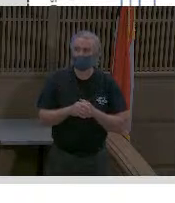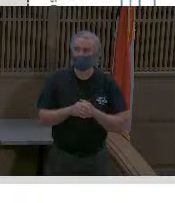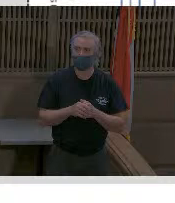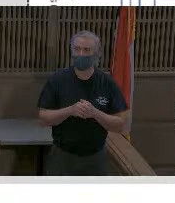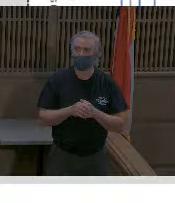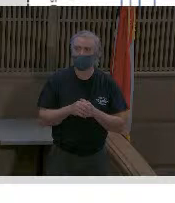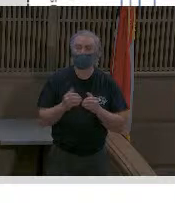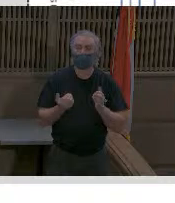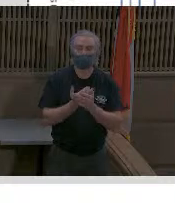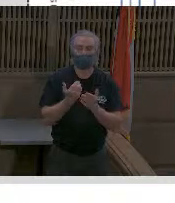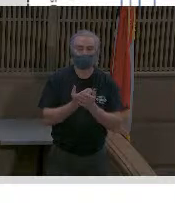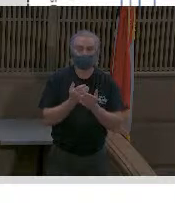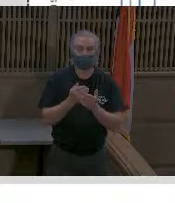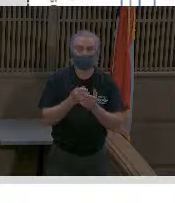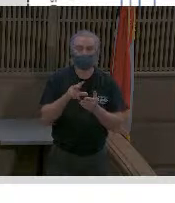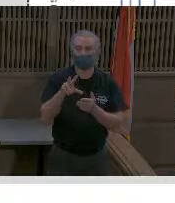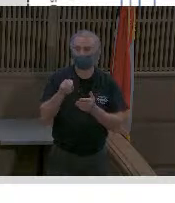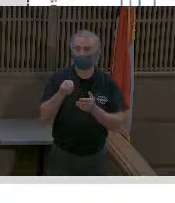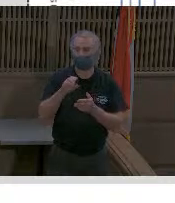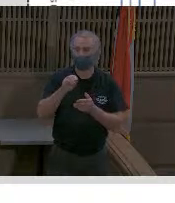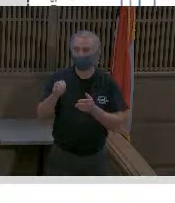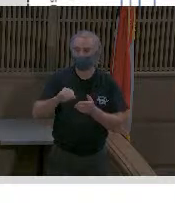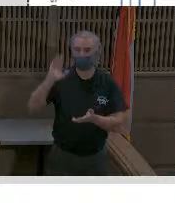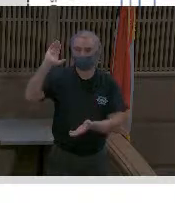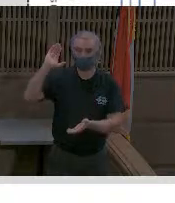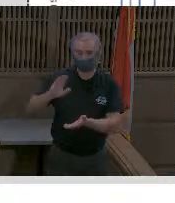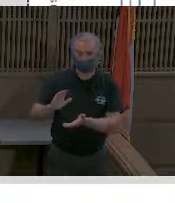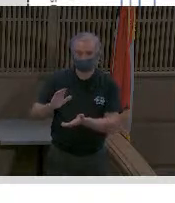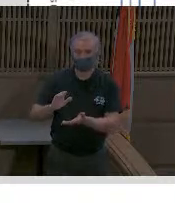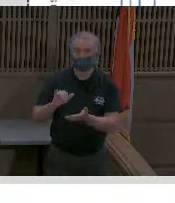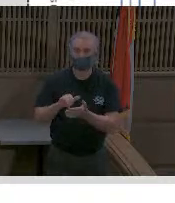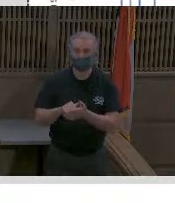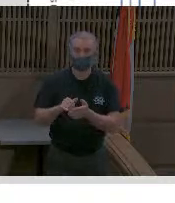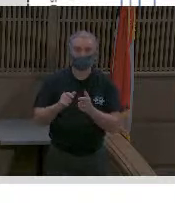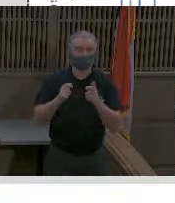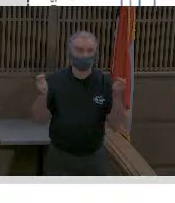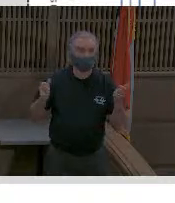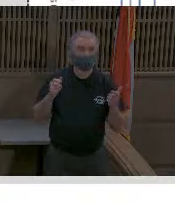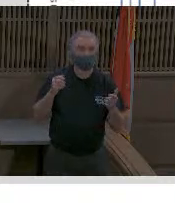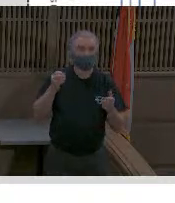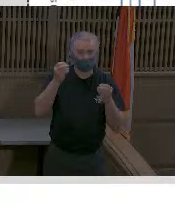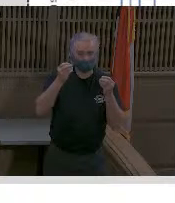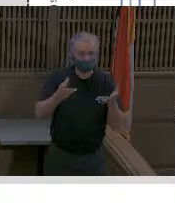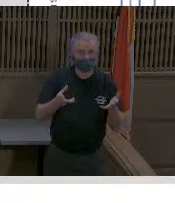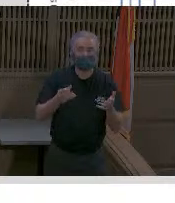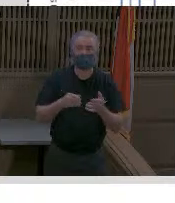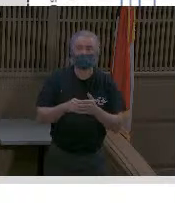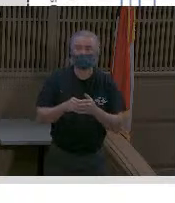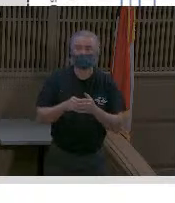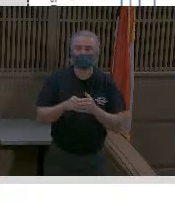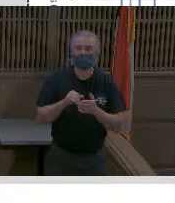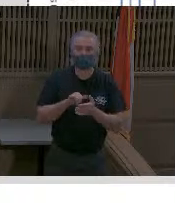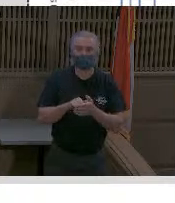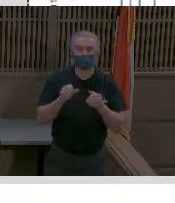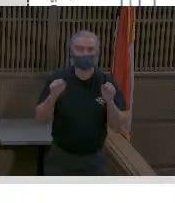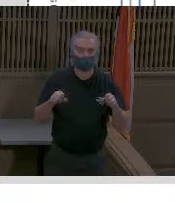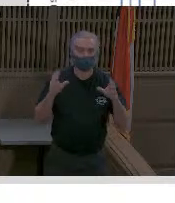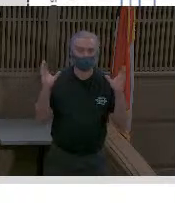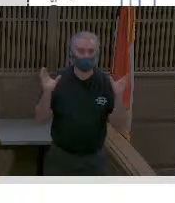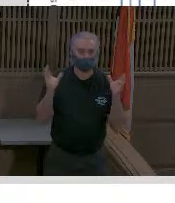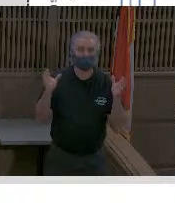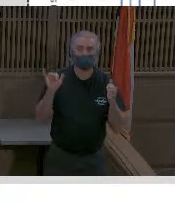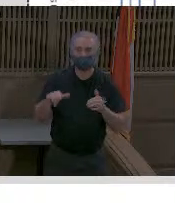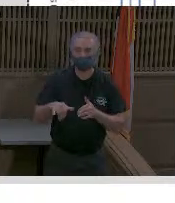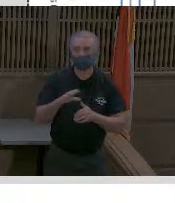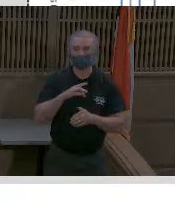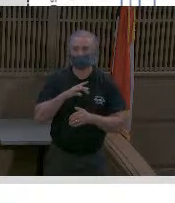by over 30%. So that is actually great news, something to celebrate. But the sort